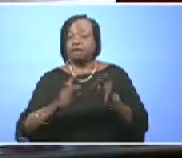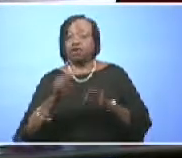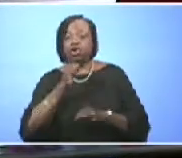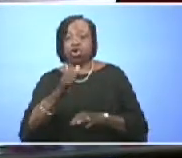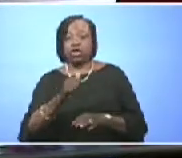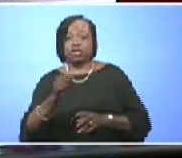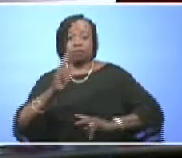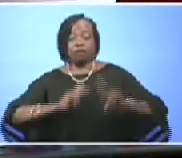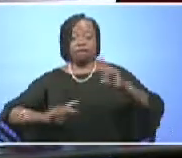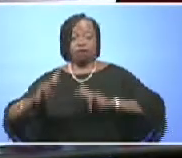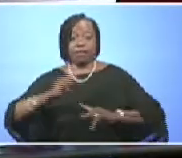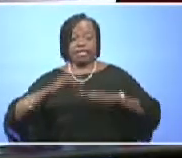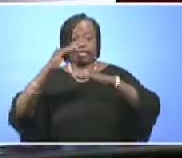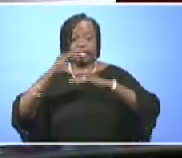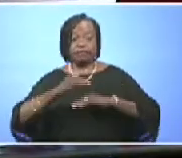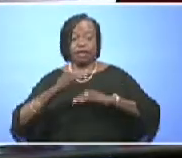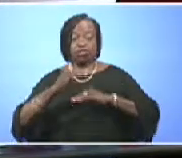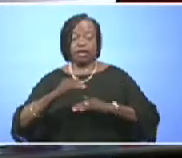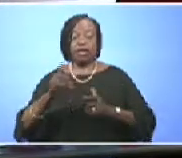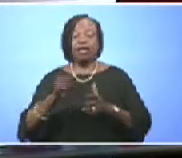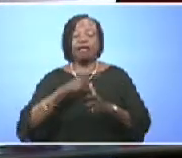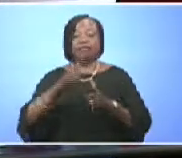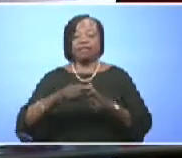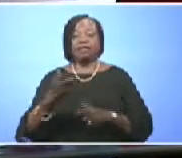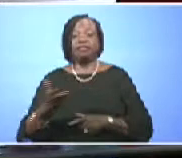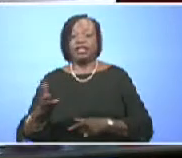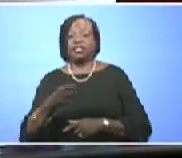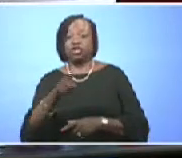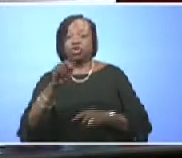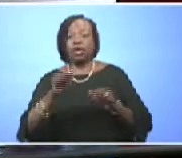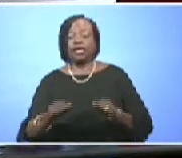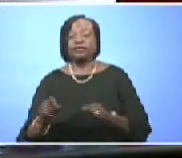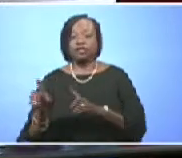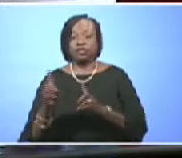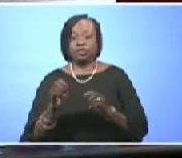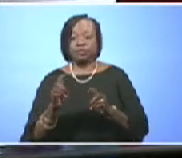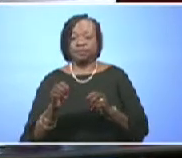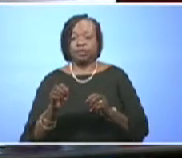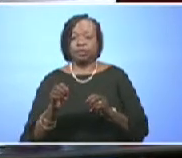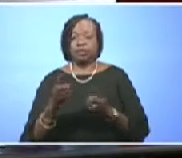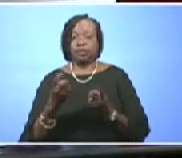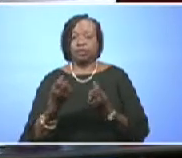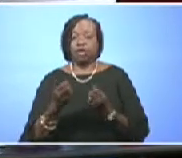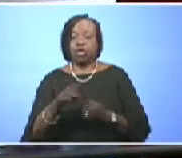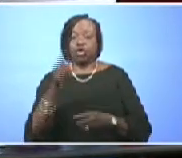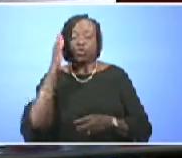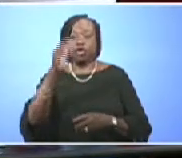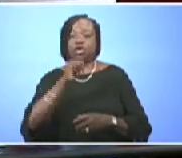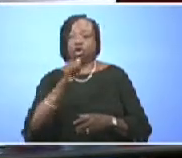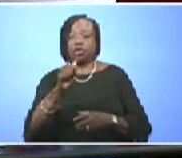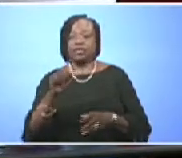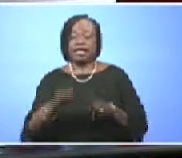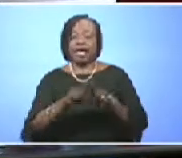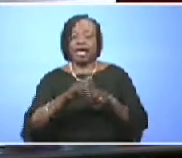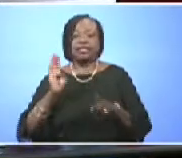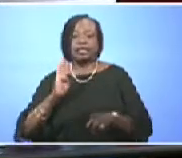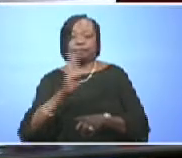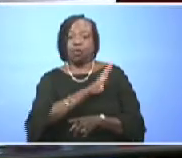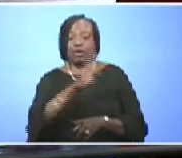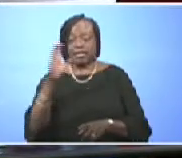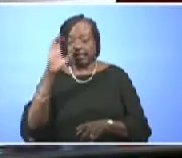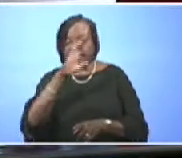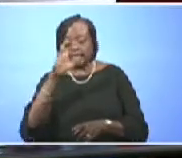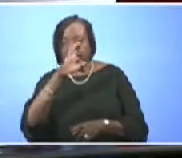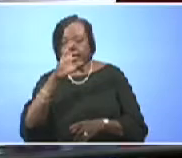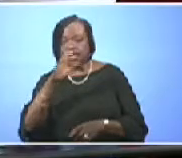manner, then there are things that you can do. But you are not as a board to seek to